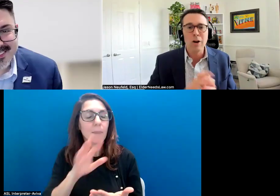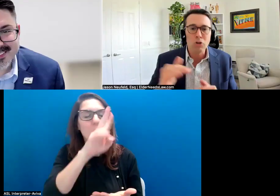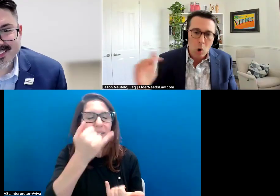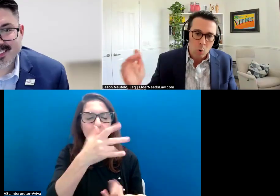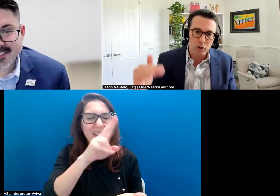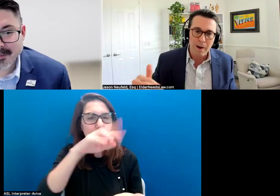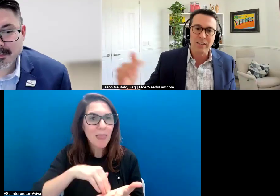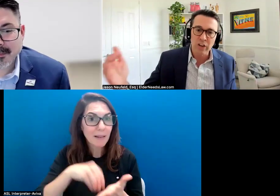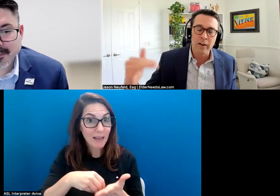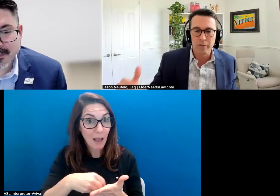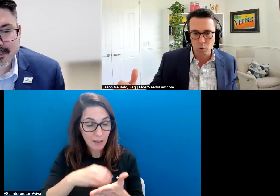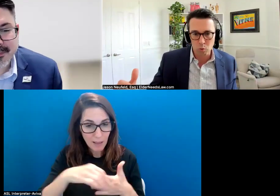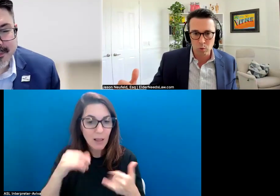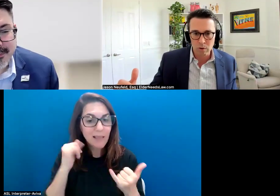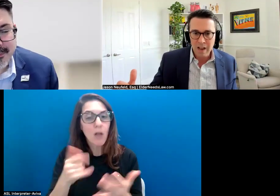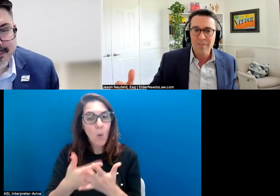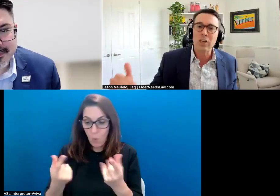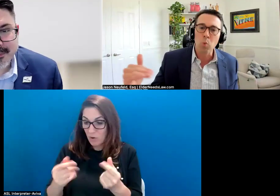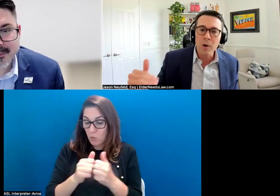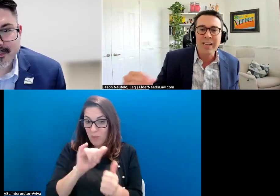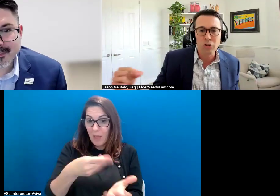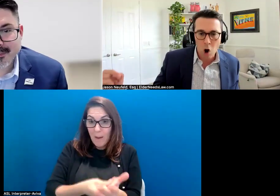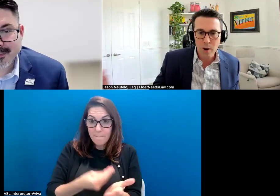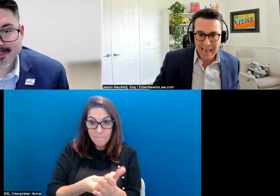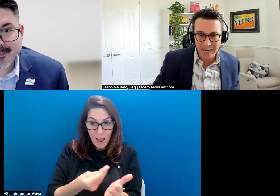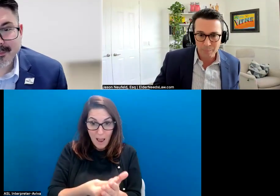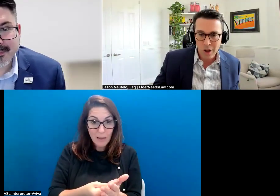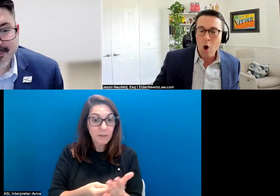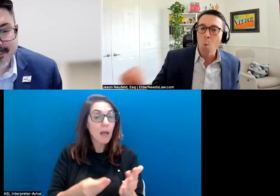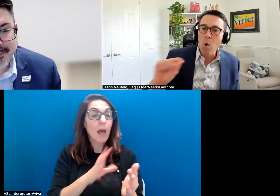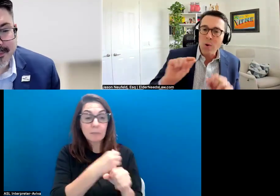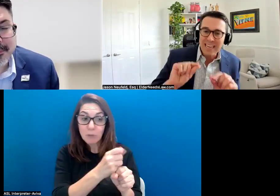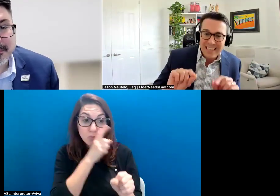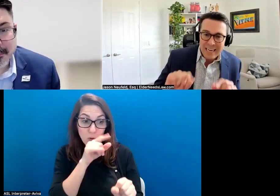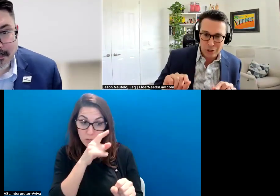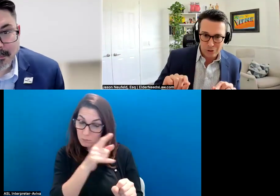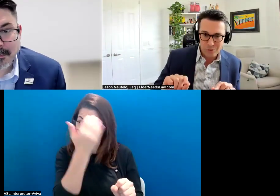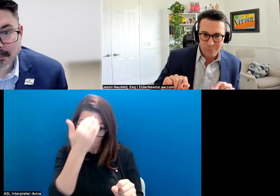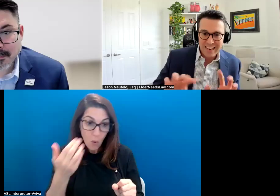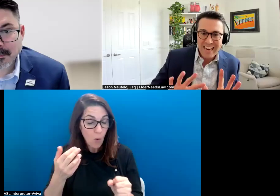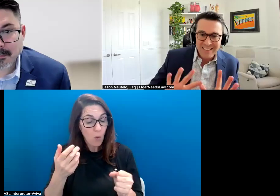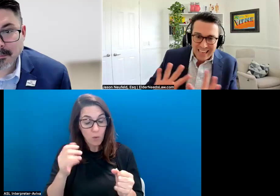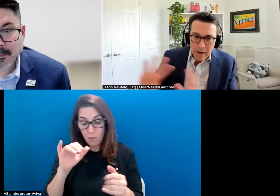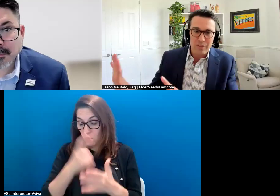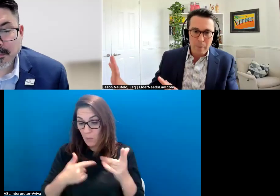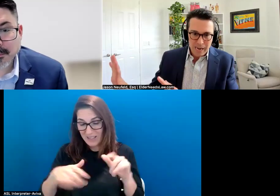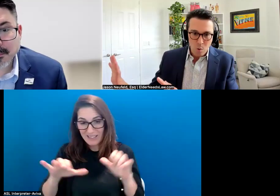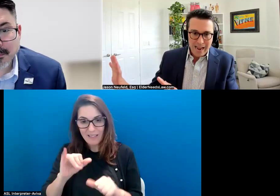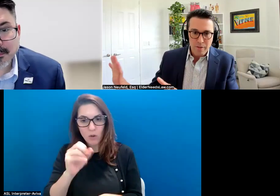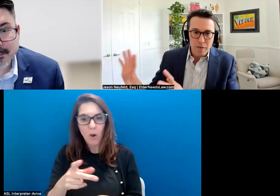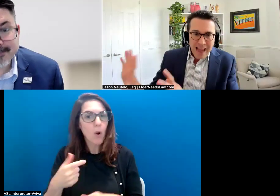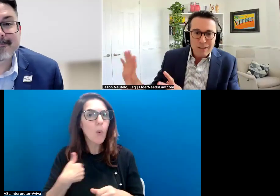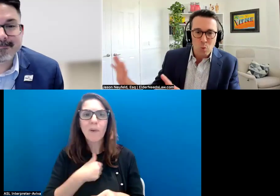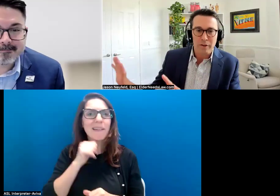And here's the corresponding state and federal rule that says what we did is okay. What we didn't do is gift the money